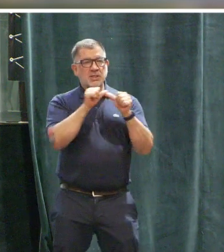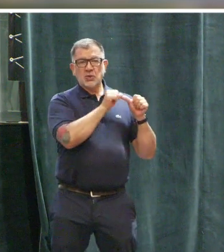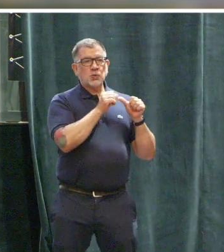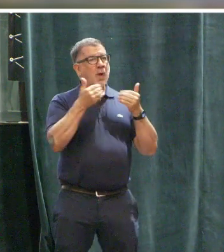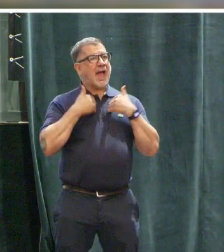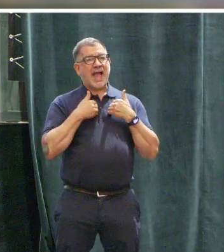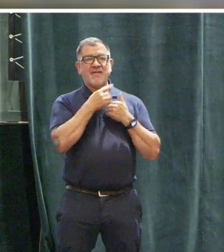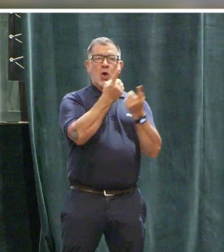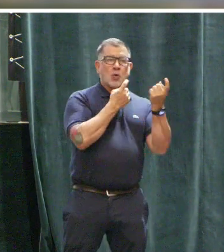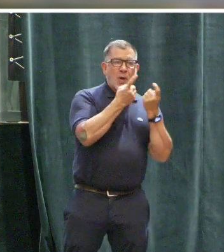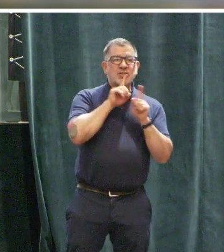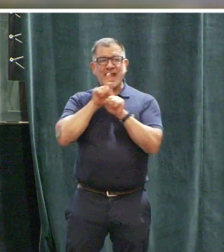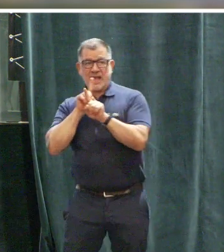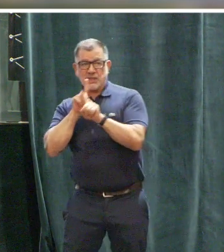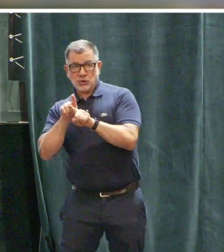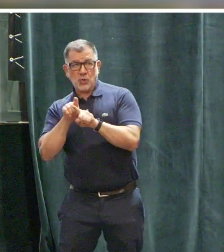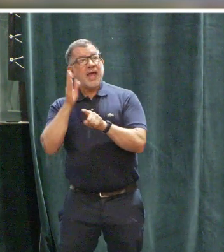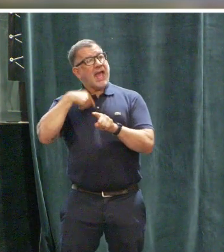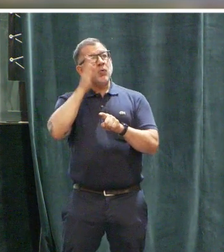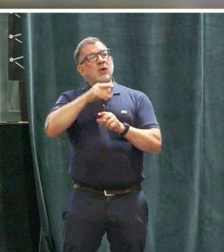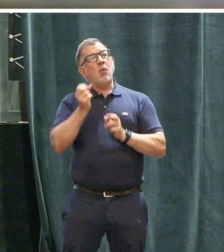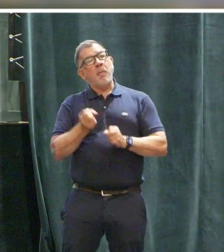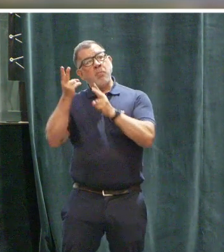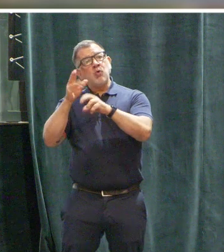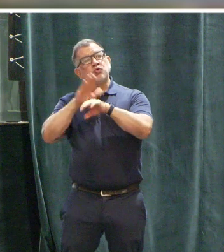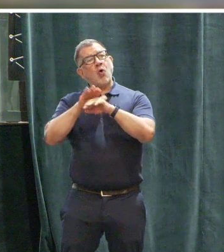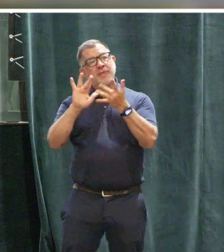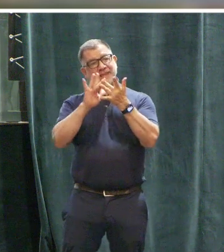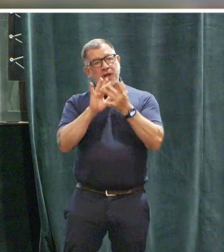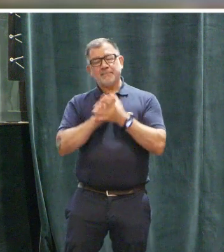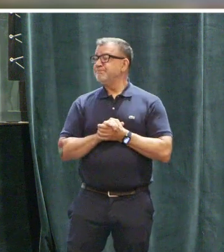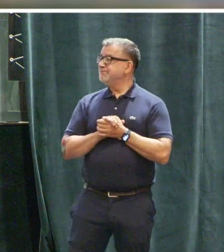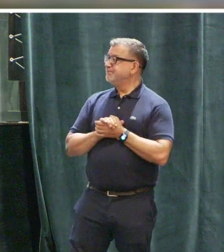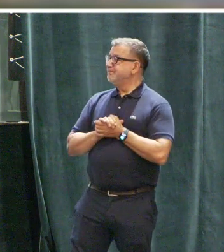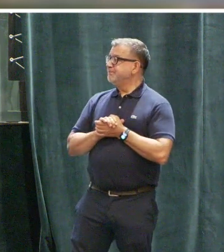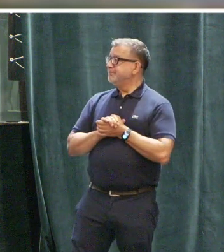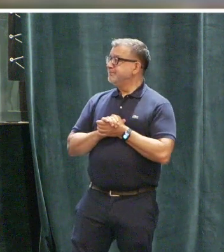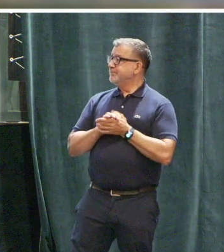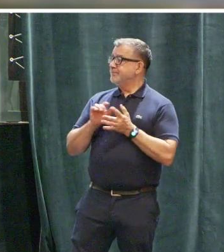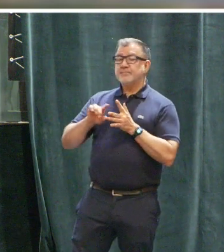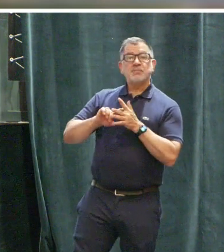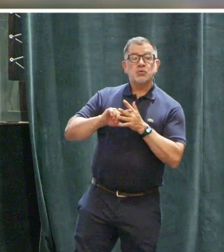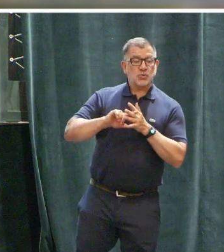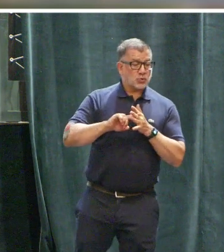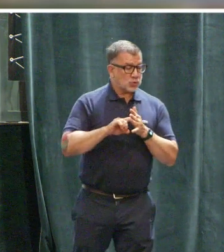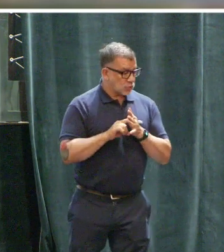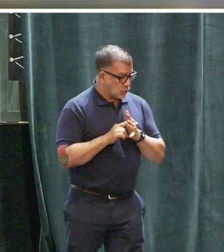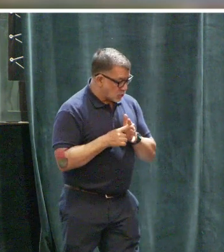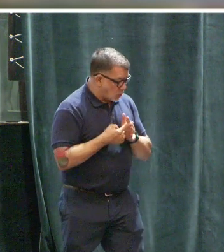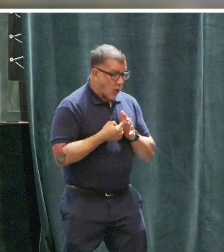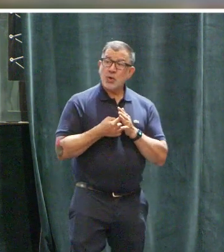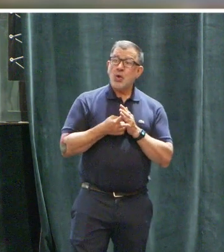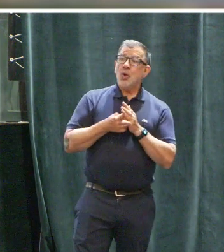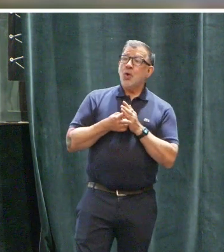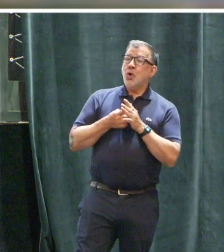online. So let's get started. I'm going to start with a combination